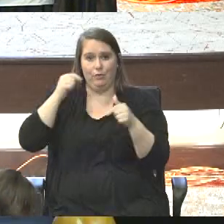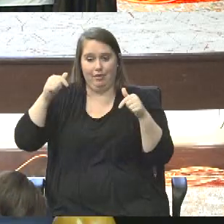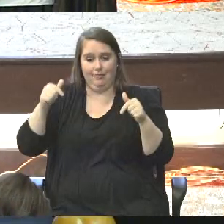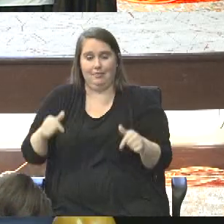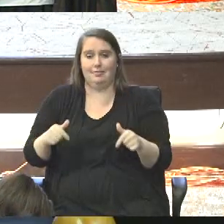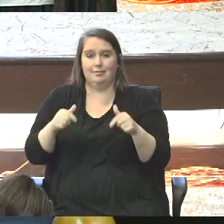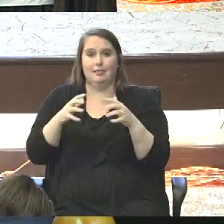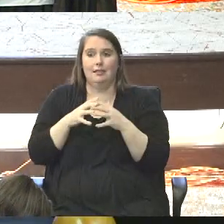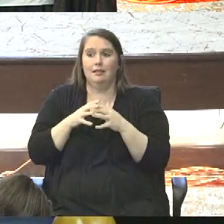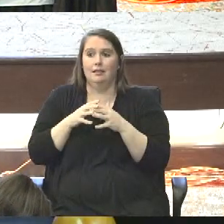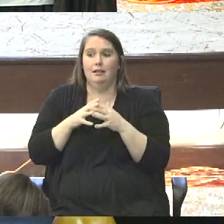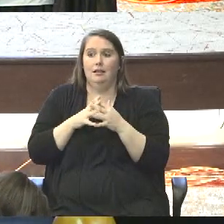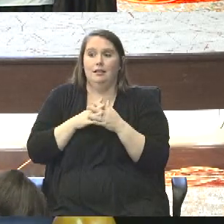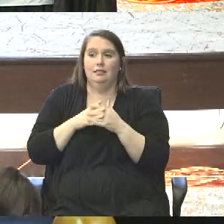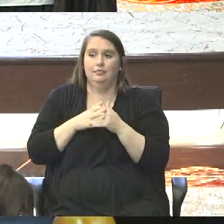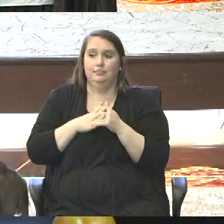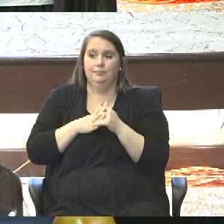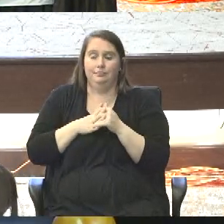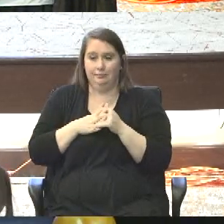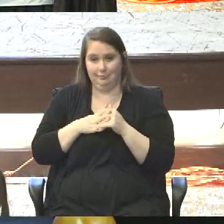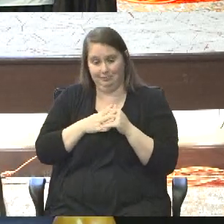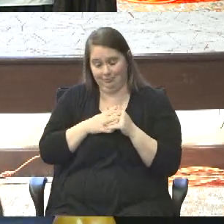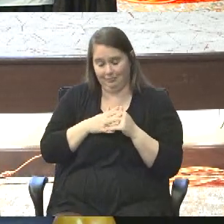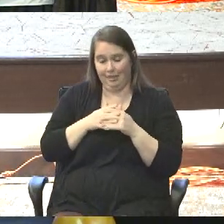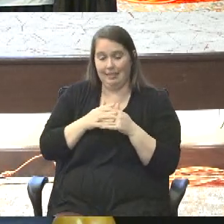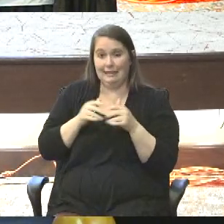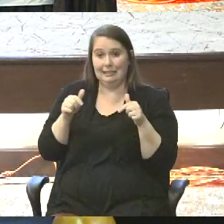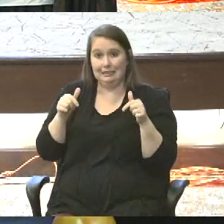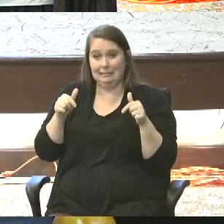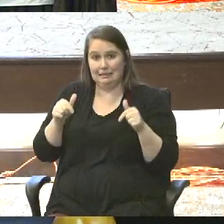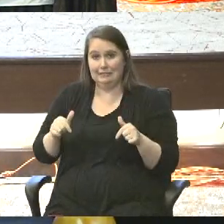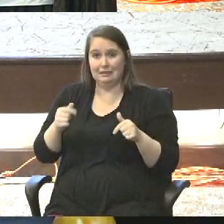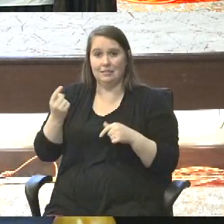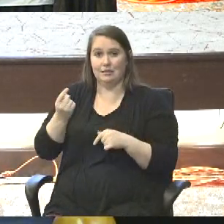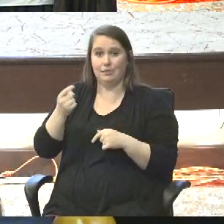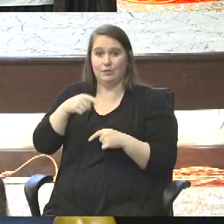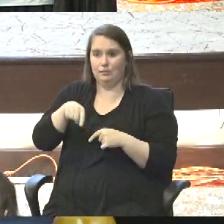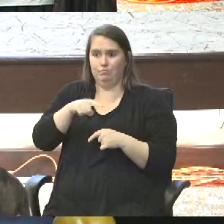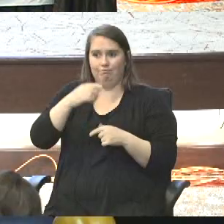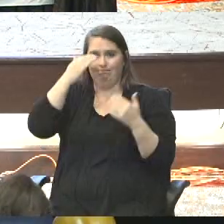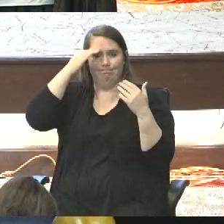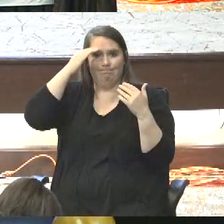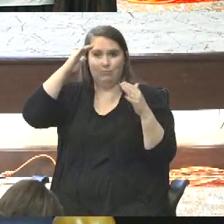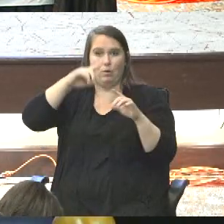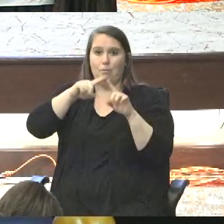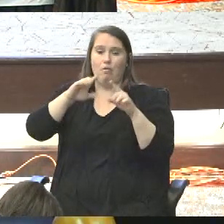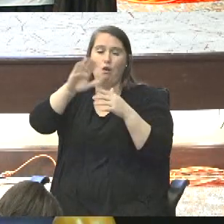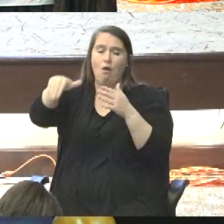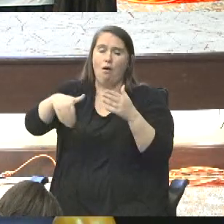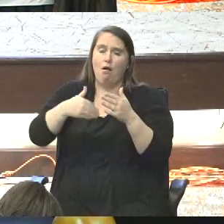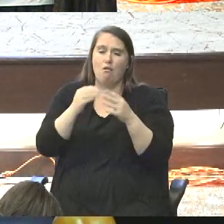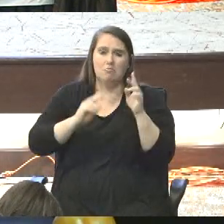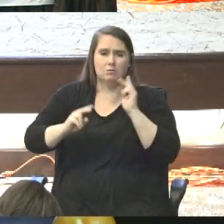is something that y'all don't know. People all over are going to enjoy this